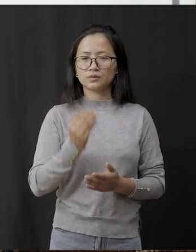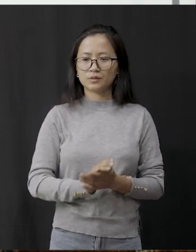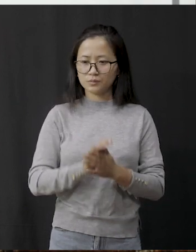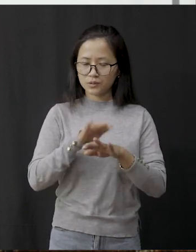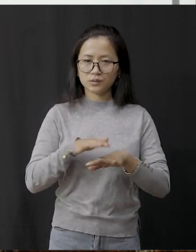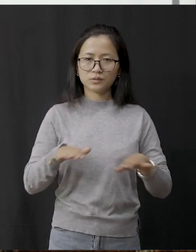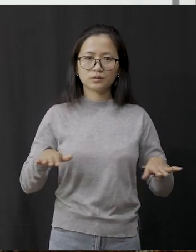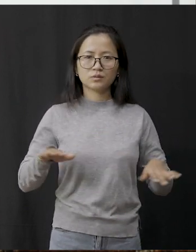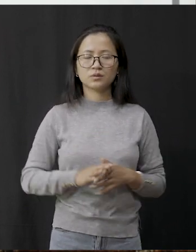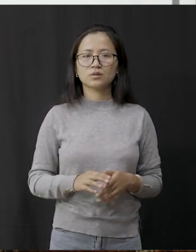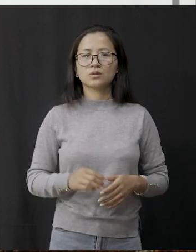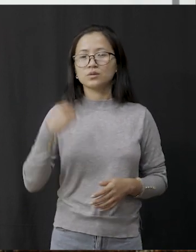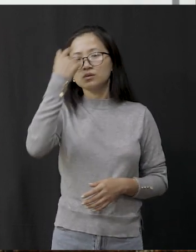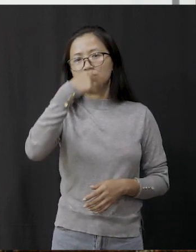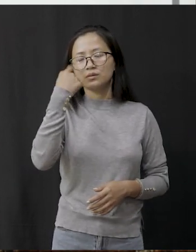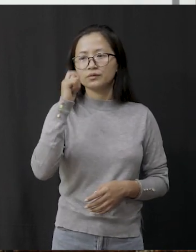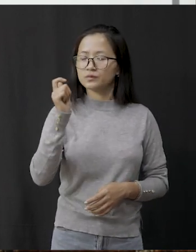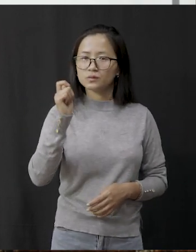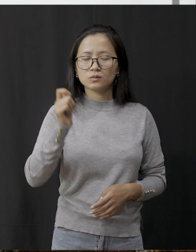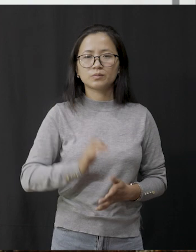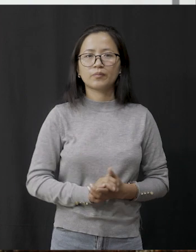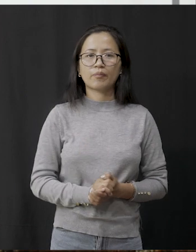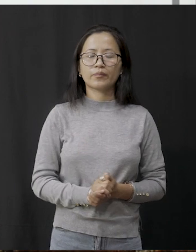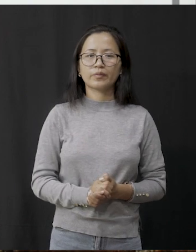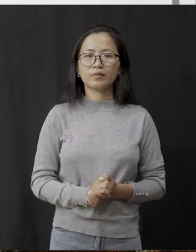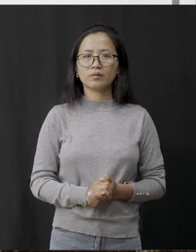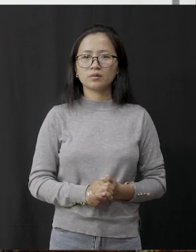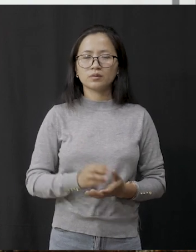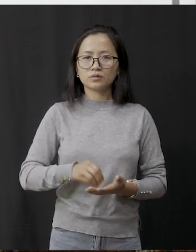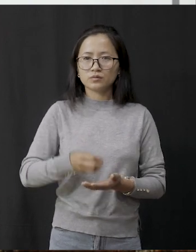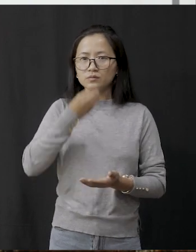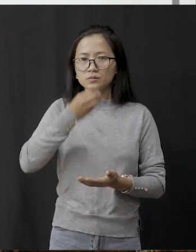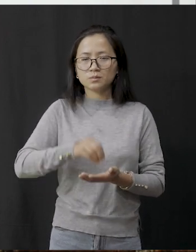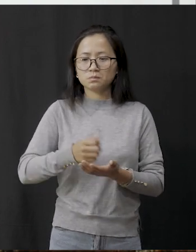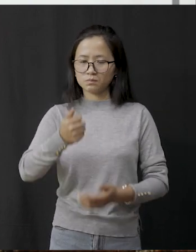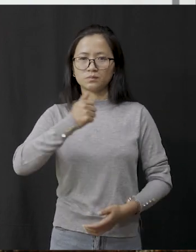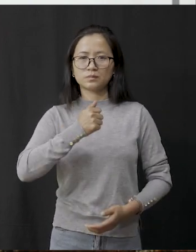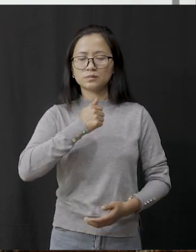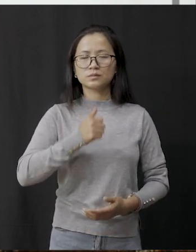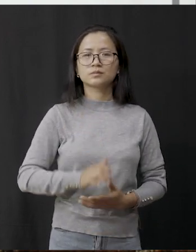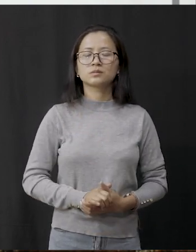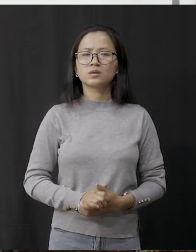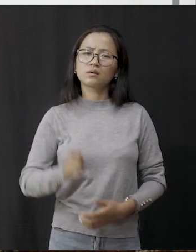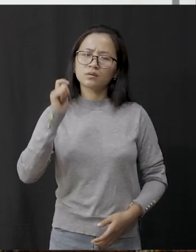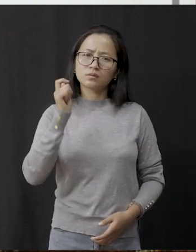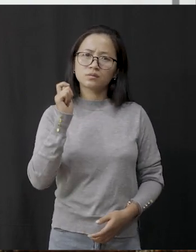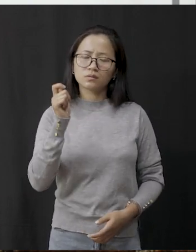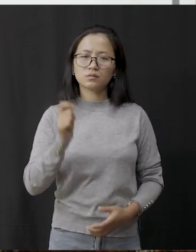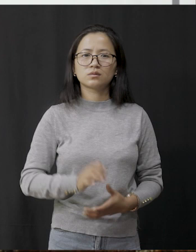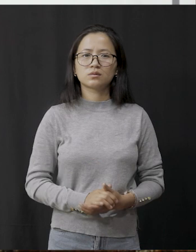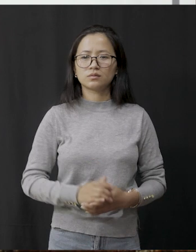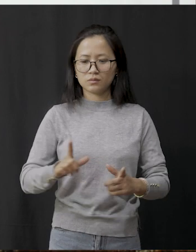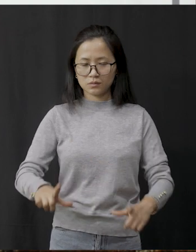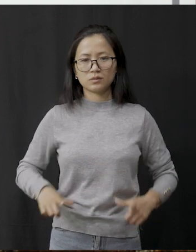children who have to work to feed themselves. They have to work